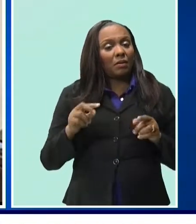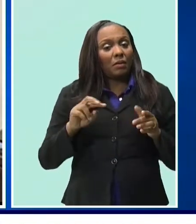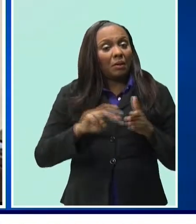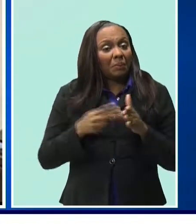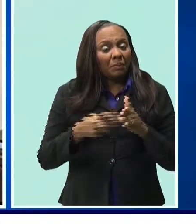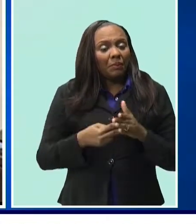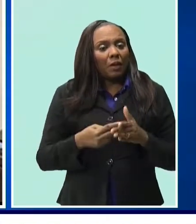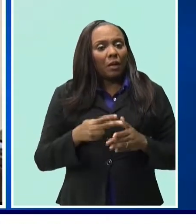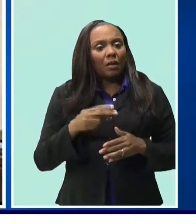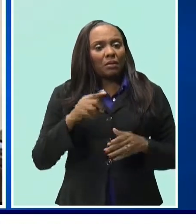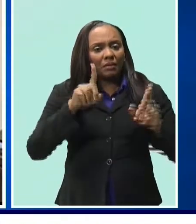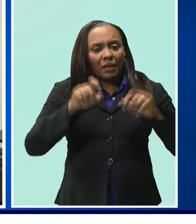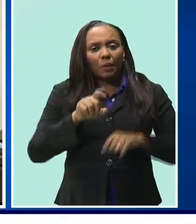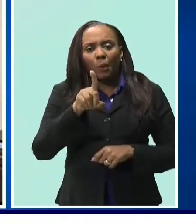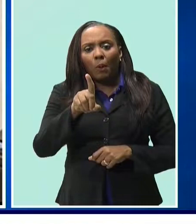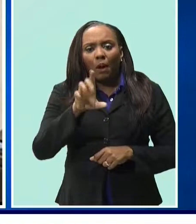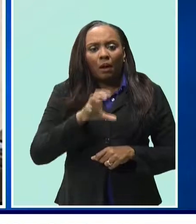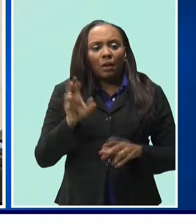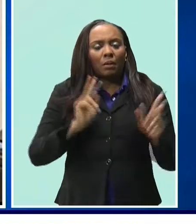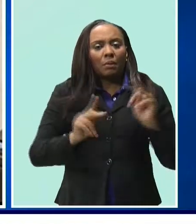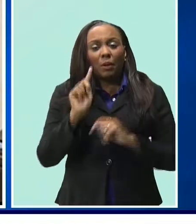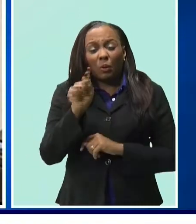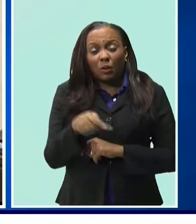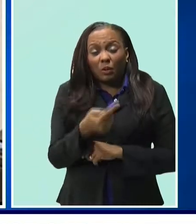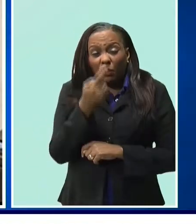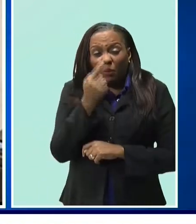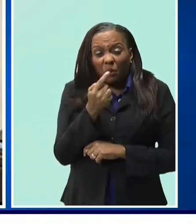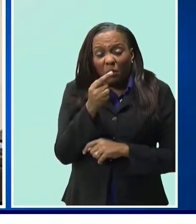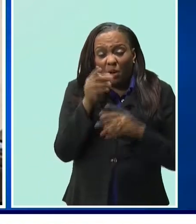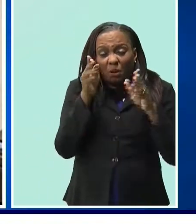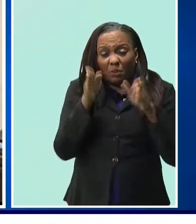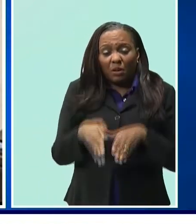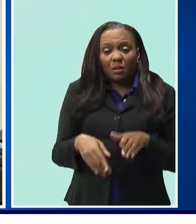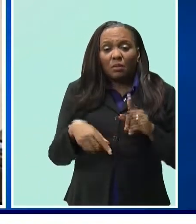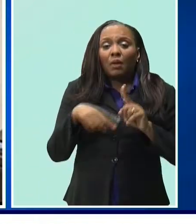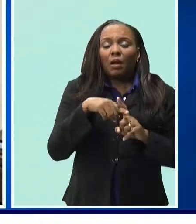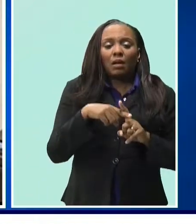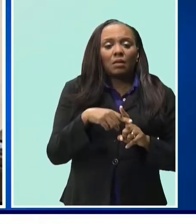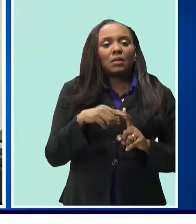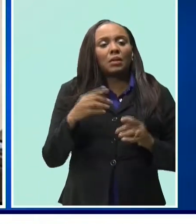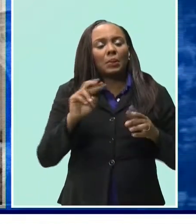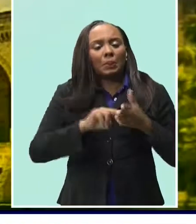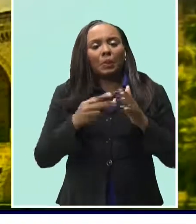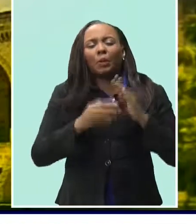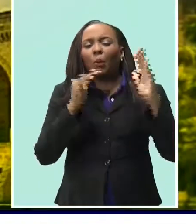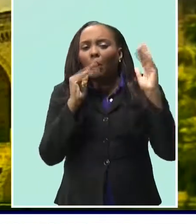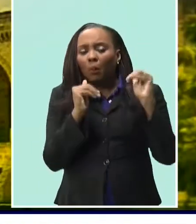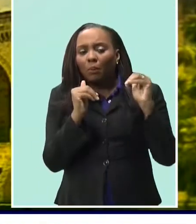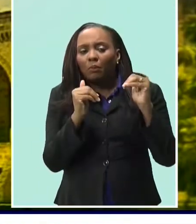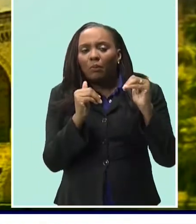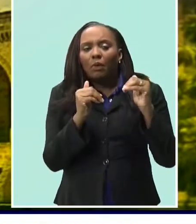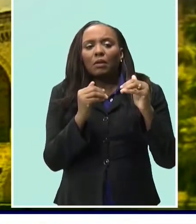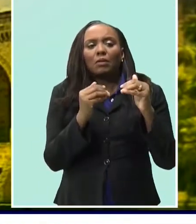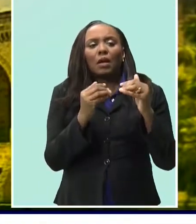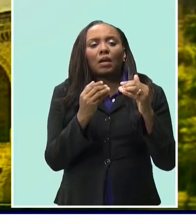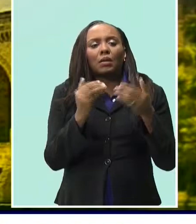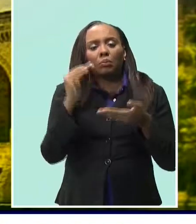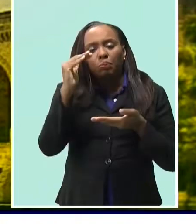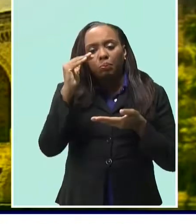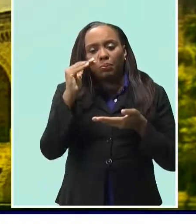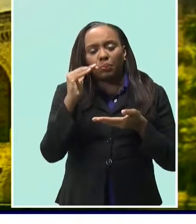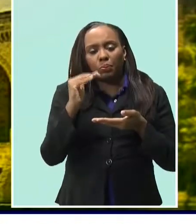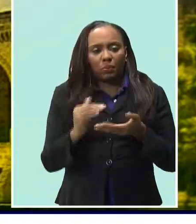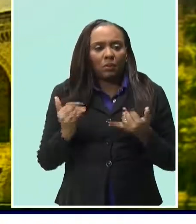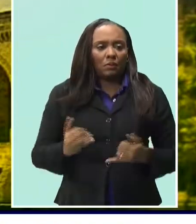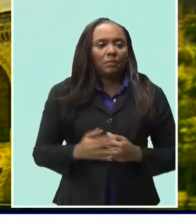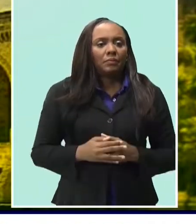us an idea that we are on the right track and that there's hope, that there's promise. Well, Shane, the MPs also